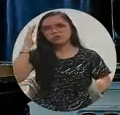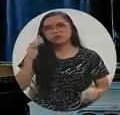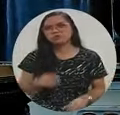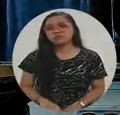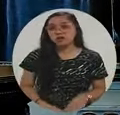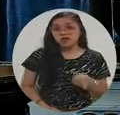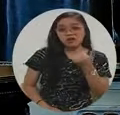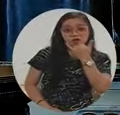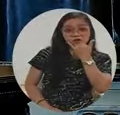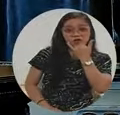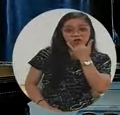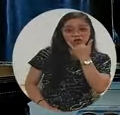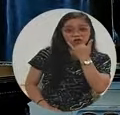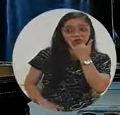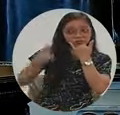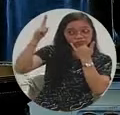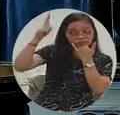right, what is wrong.